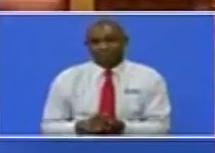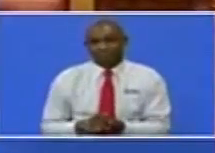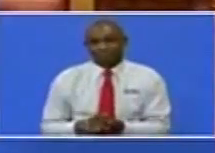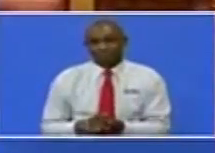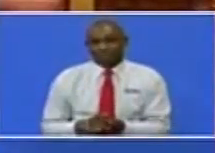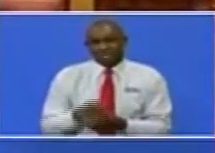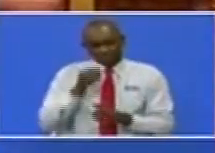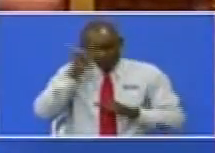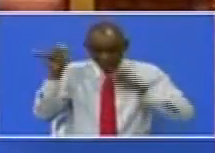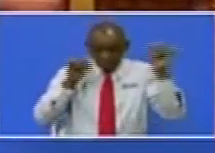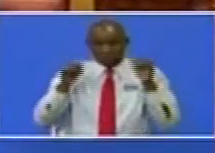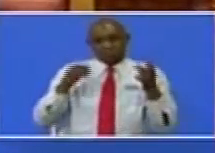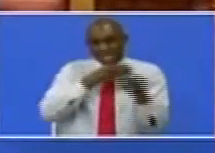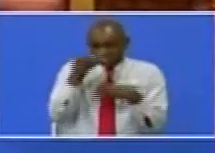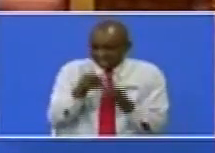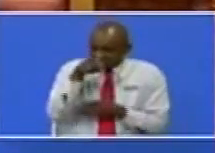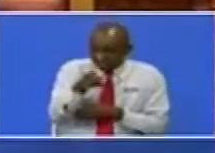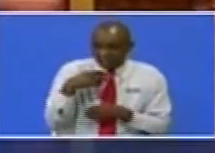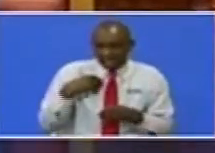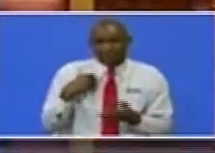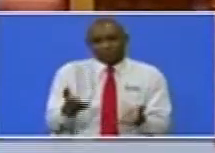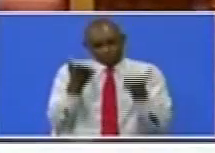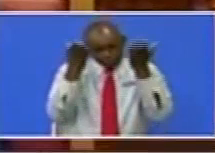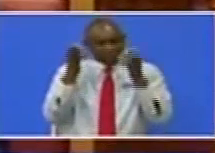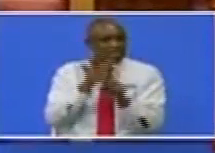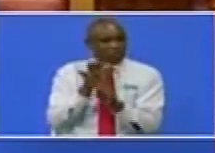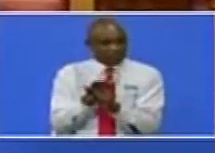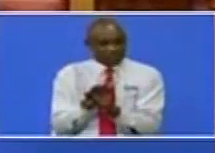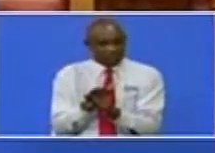And our foreign exchange reserves have improved significantly.